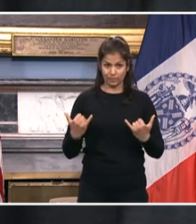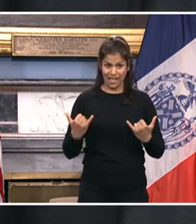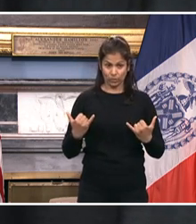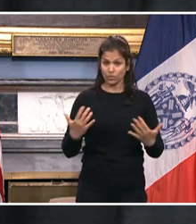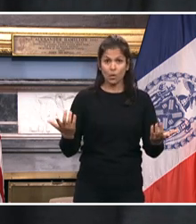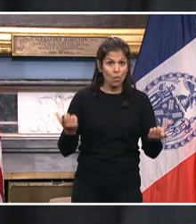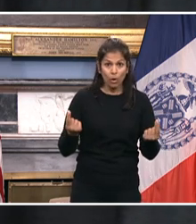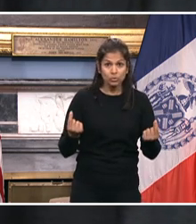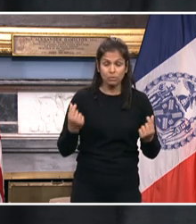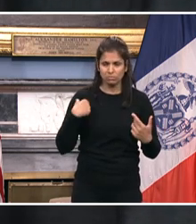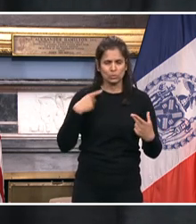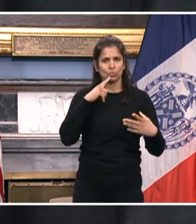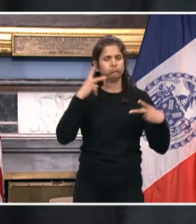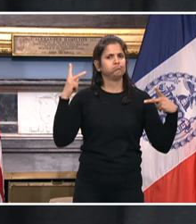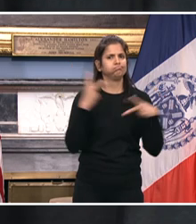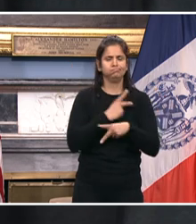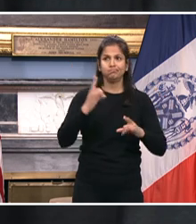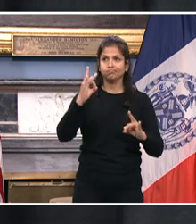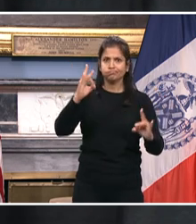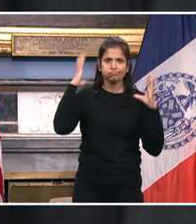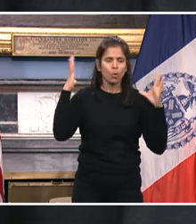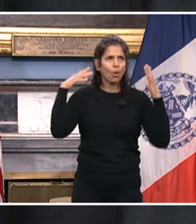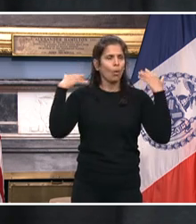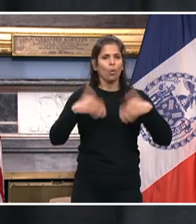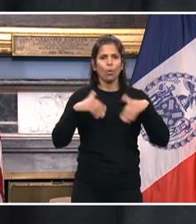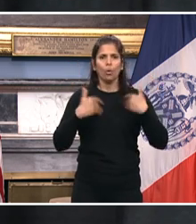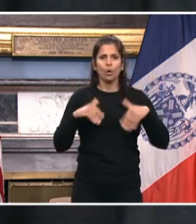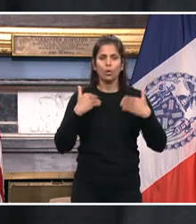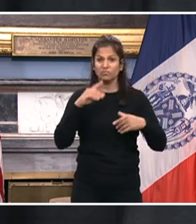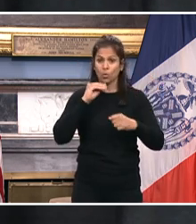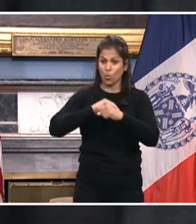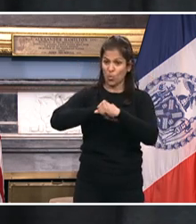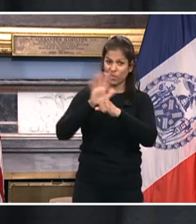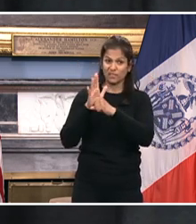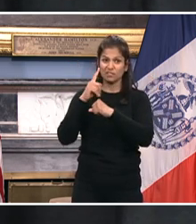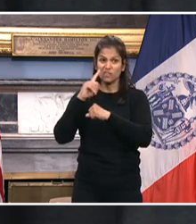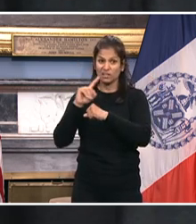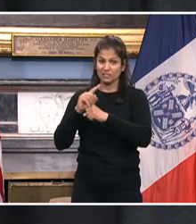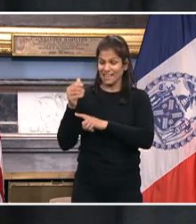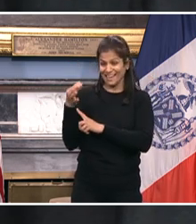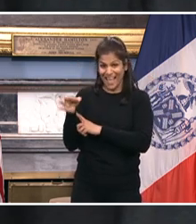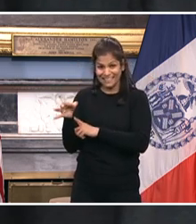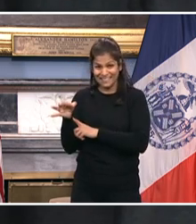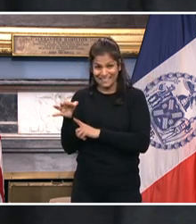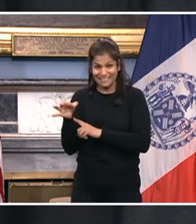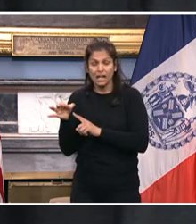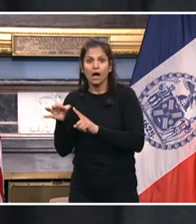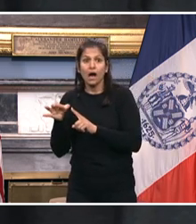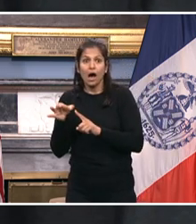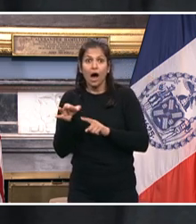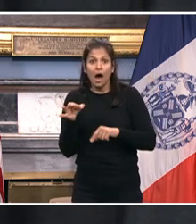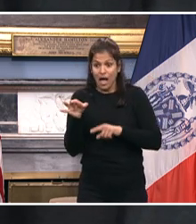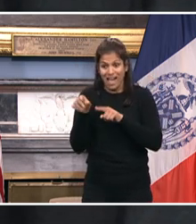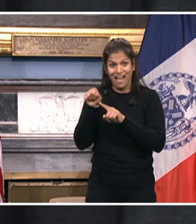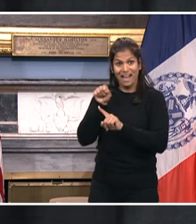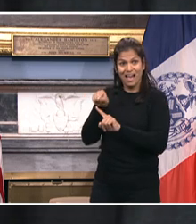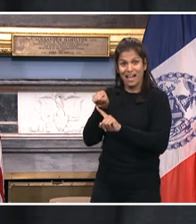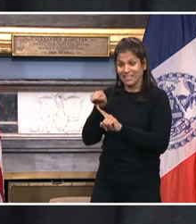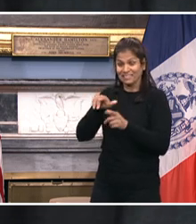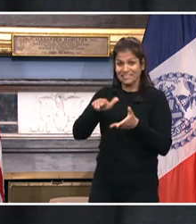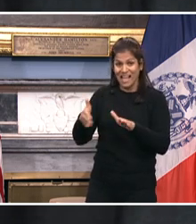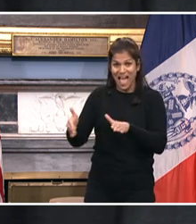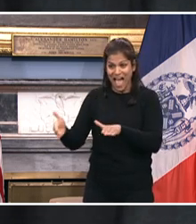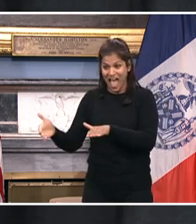disease, that there are people who pass away and there is no family member, no loved one, no friend, no